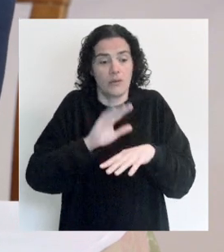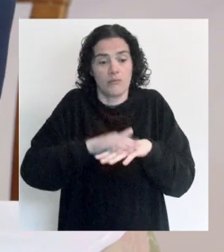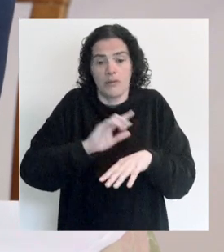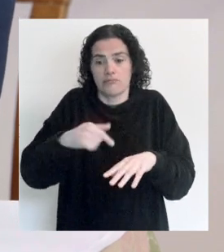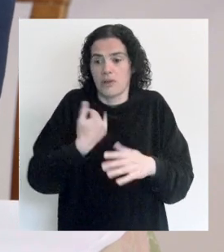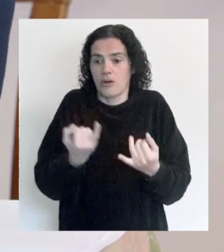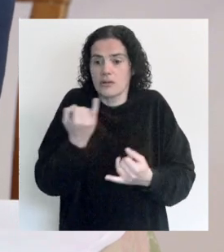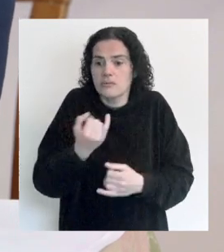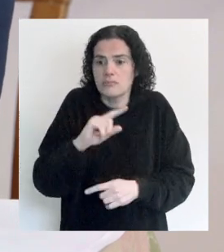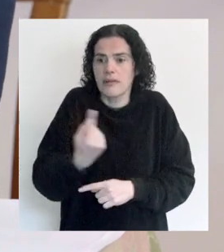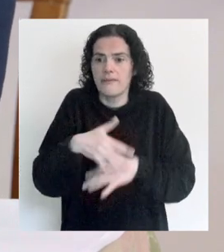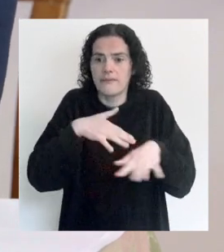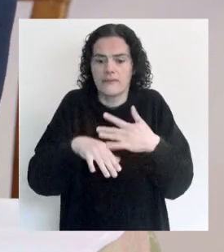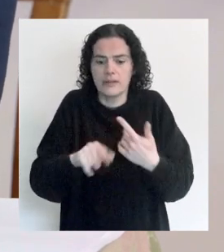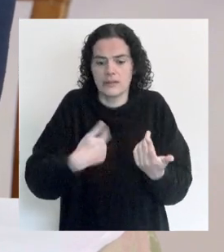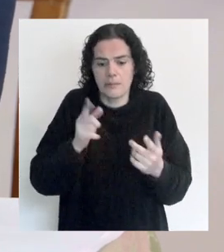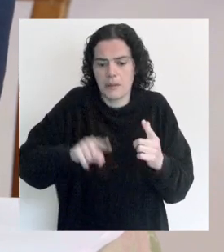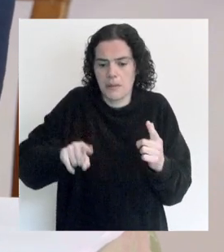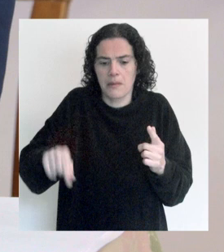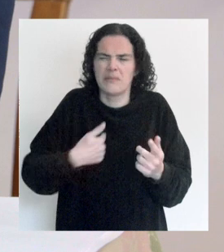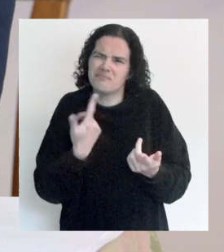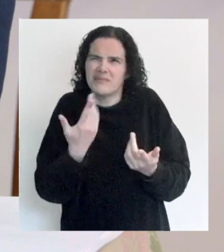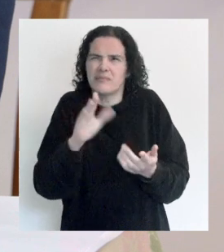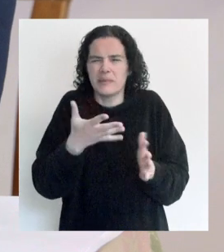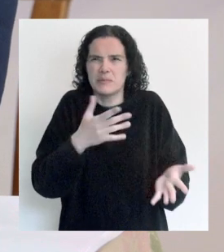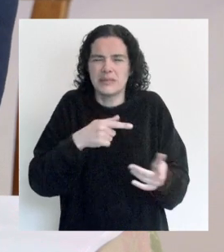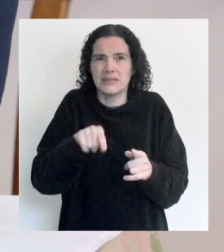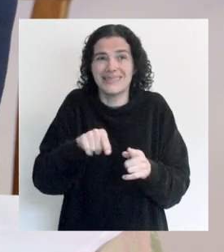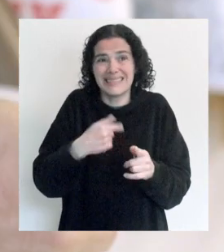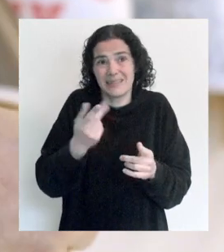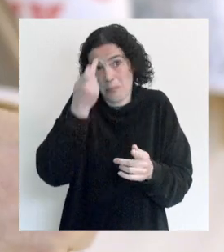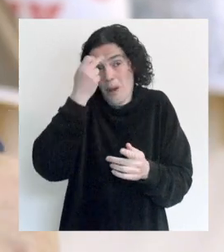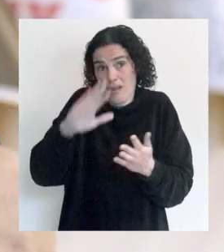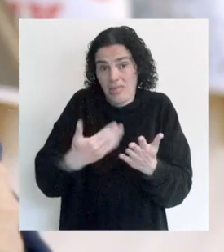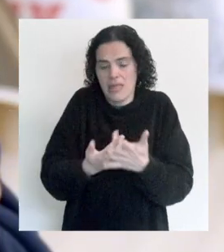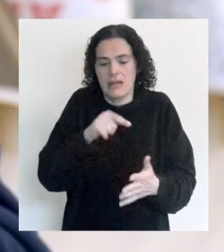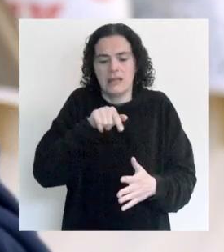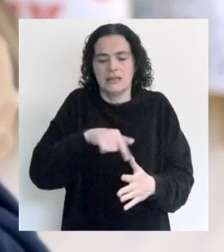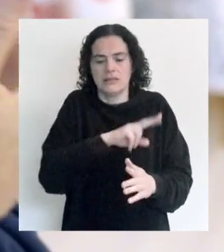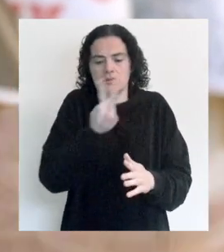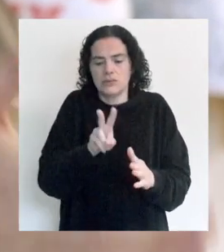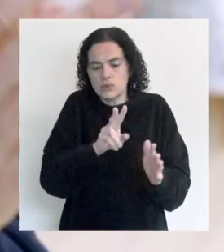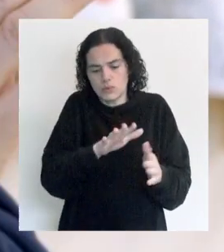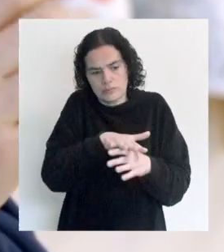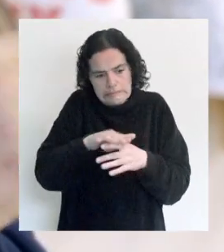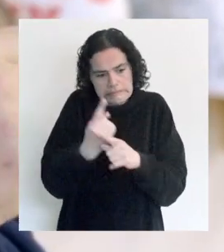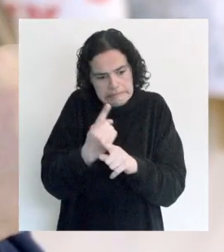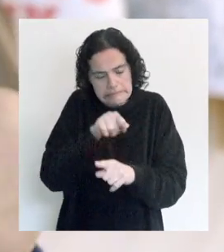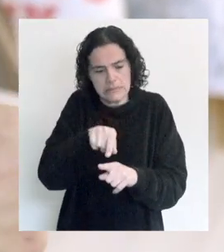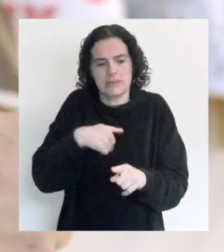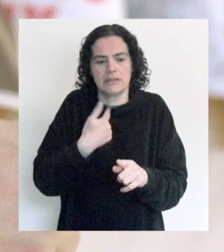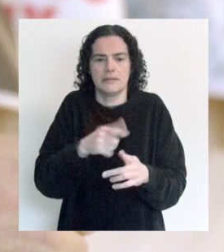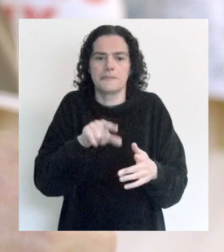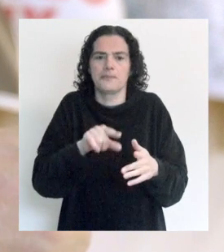record all these conversations. They have to do with, hopefully sort of something like dynamic memory. But then there is the second aspect, which,